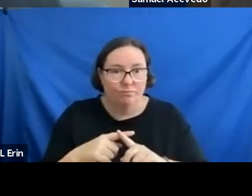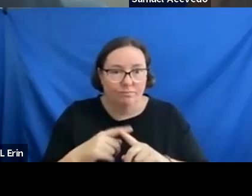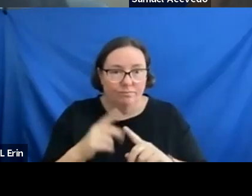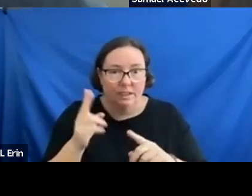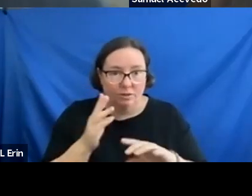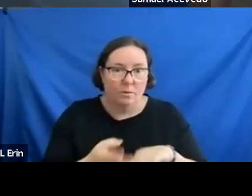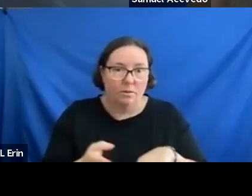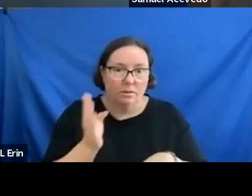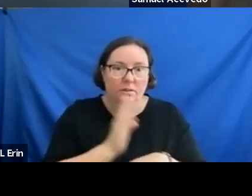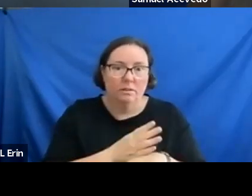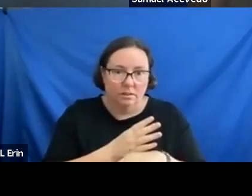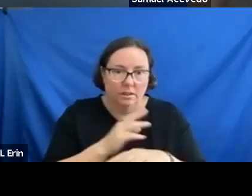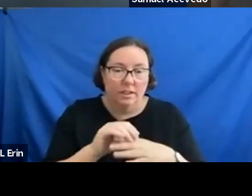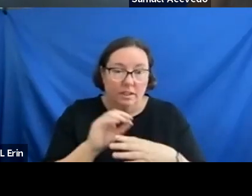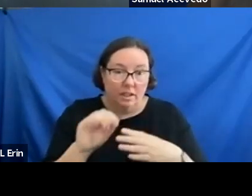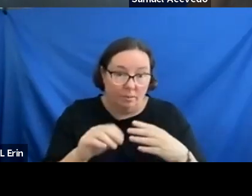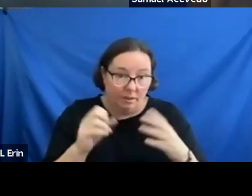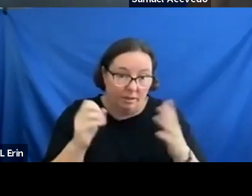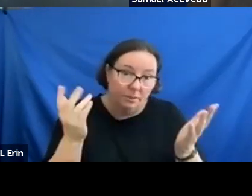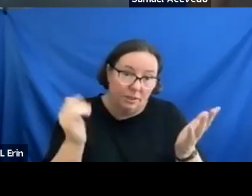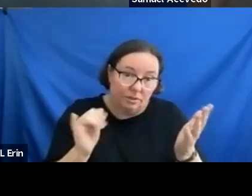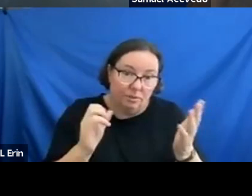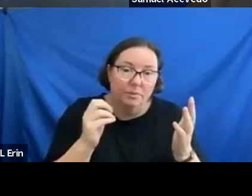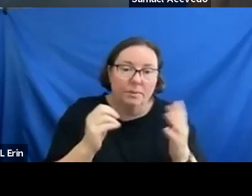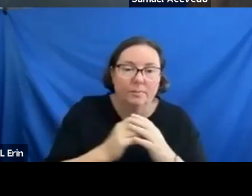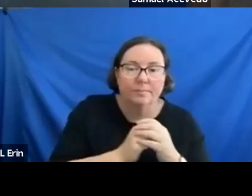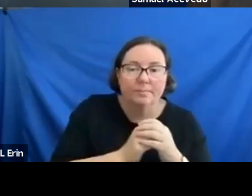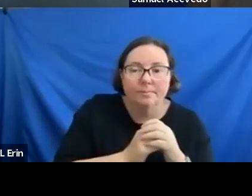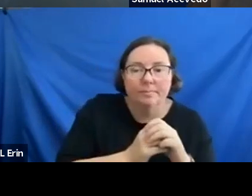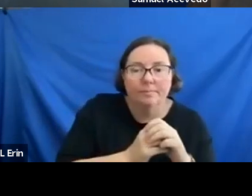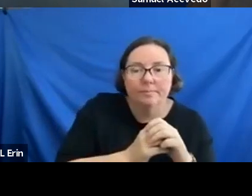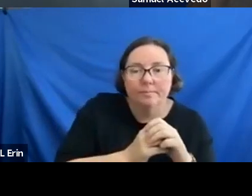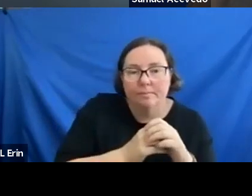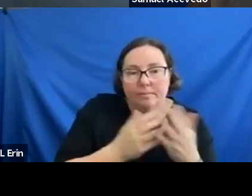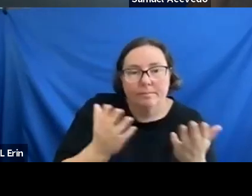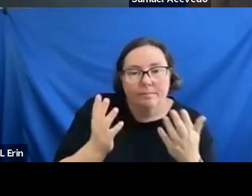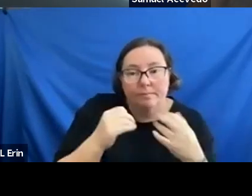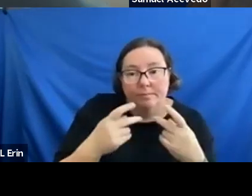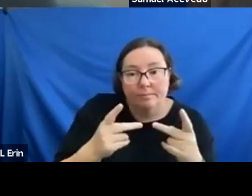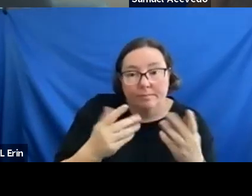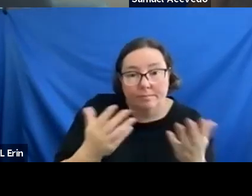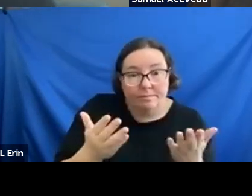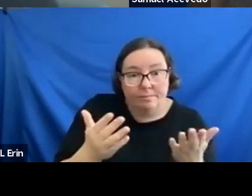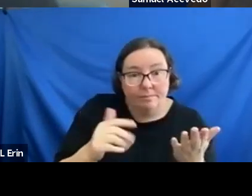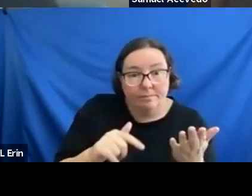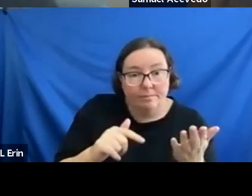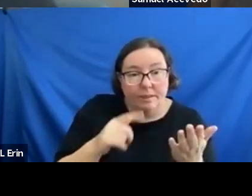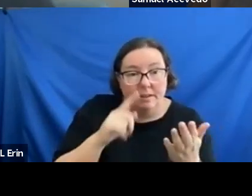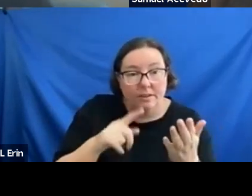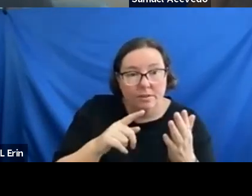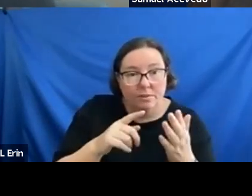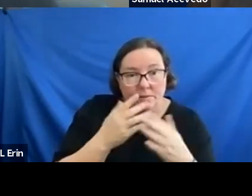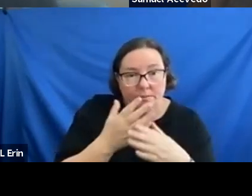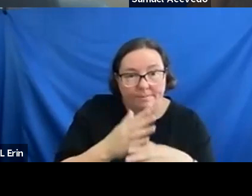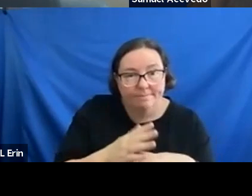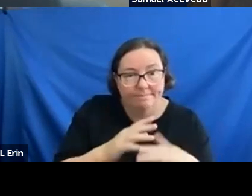historical gains in the outcomes as well. So is there an opportunity here to